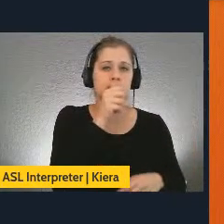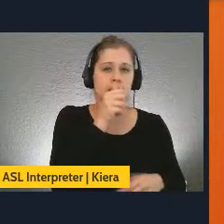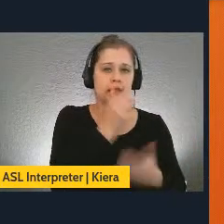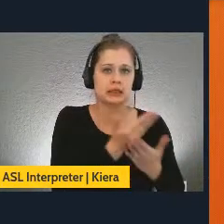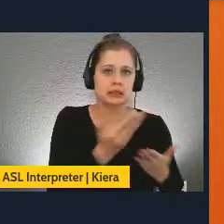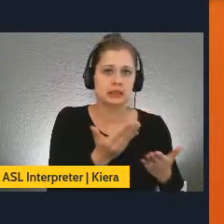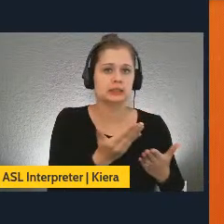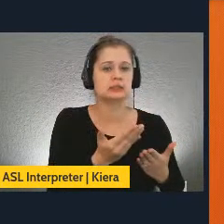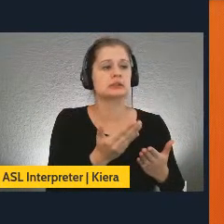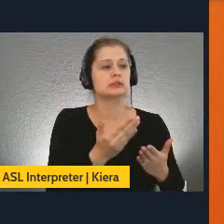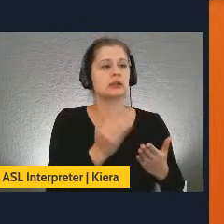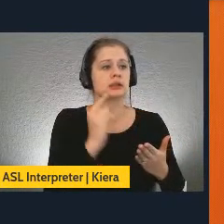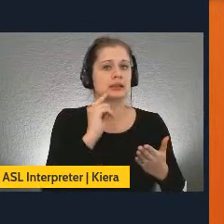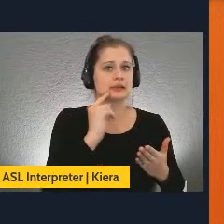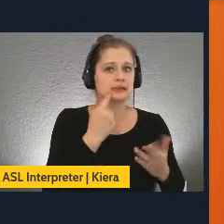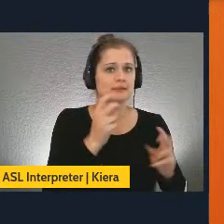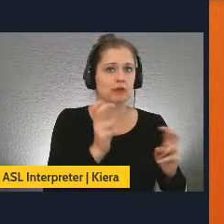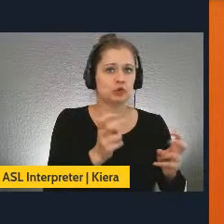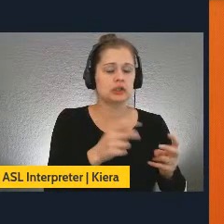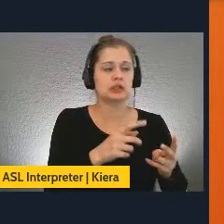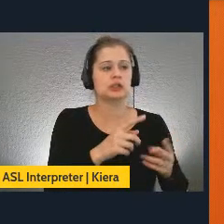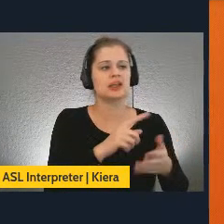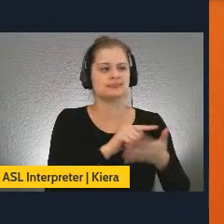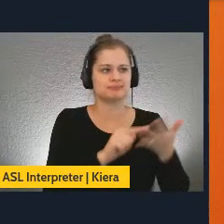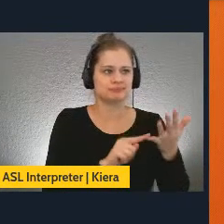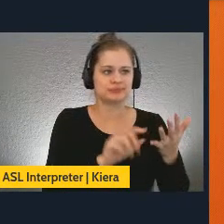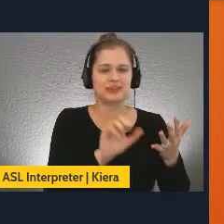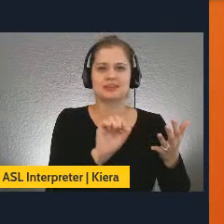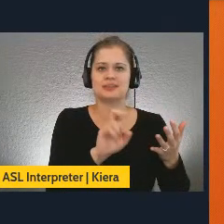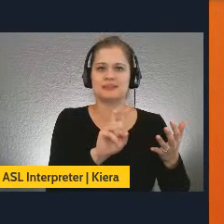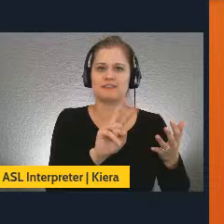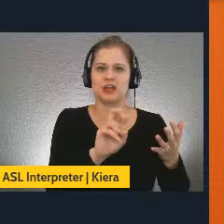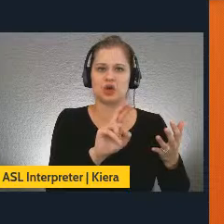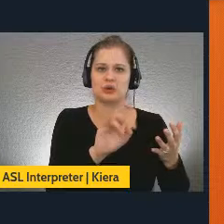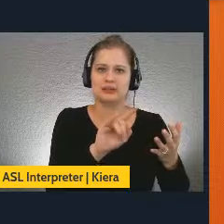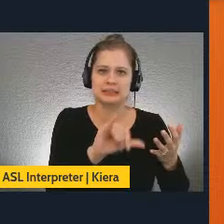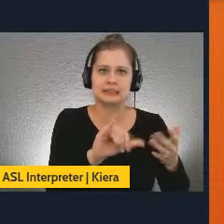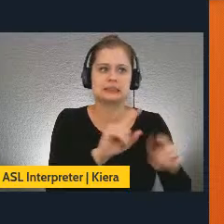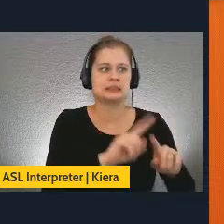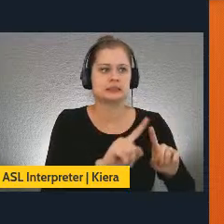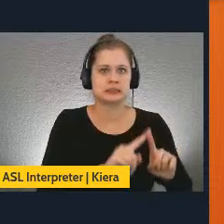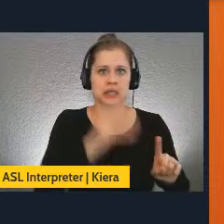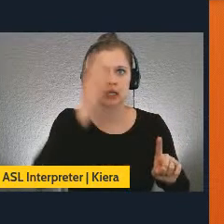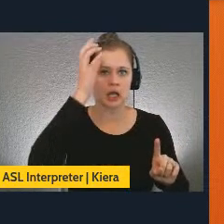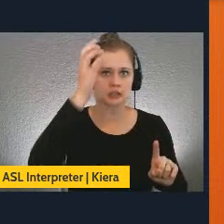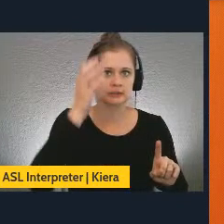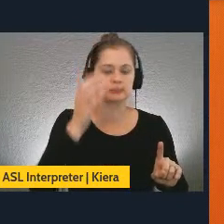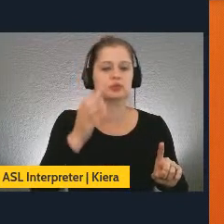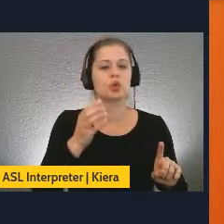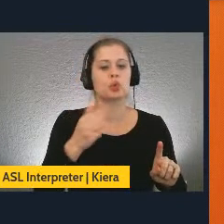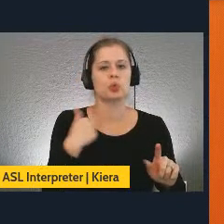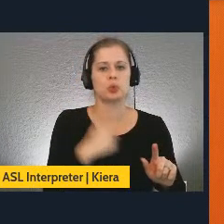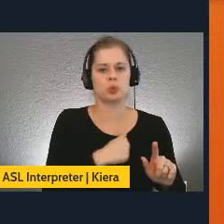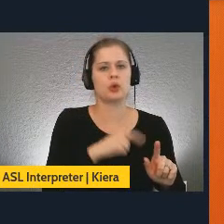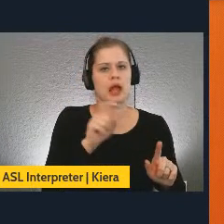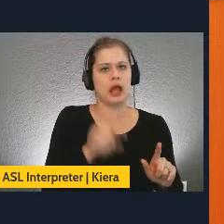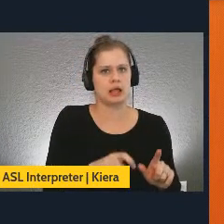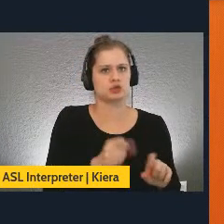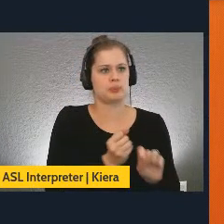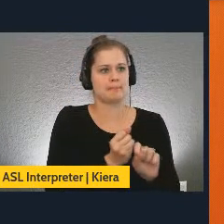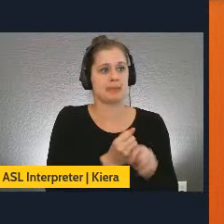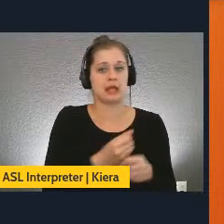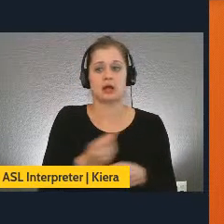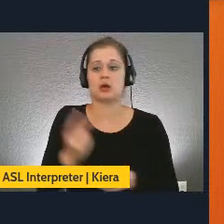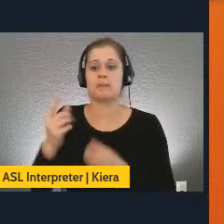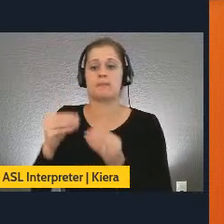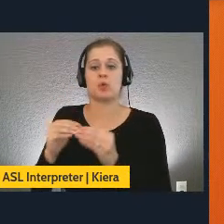there may be different concepts of severities and all these things, out there. So of course we had to make it more generic, so you can